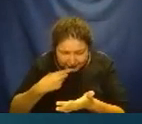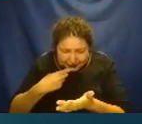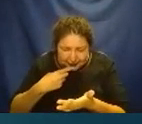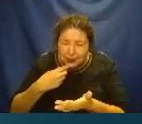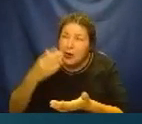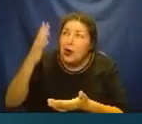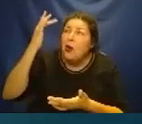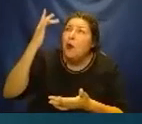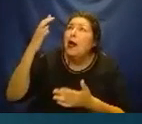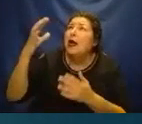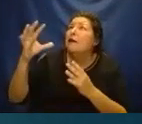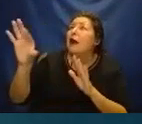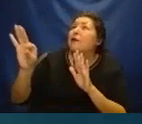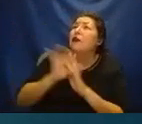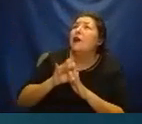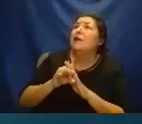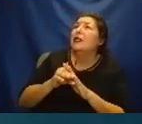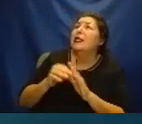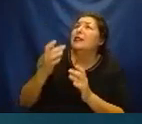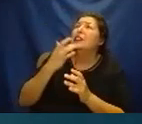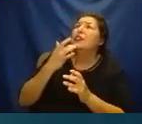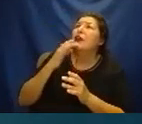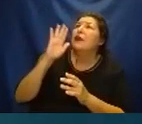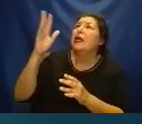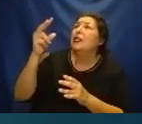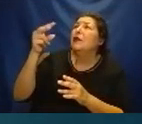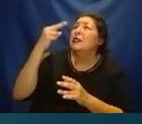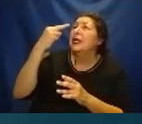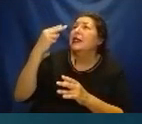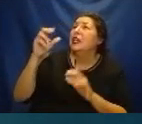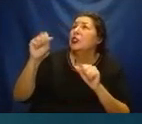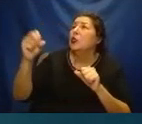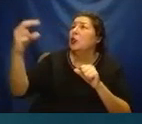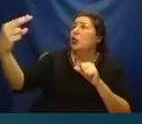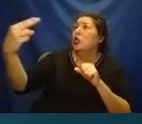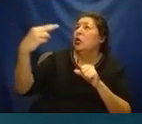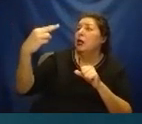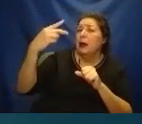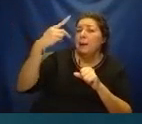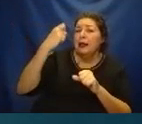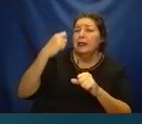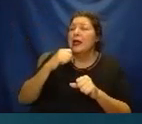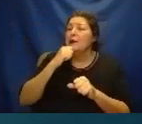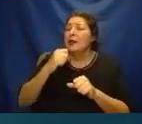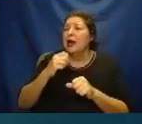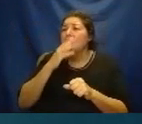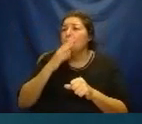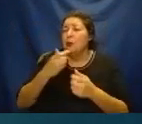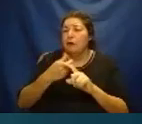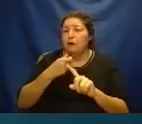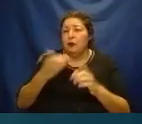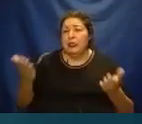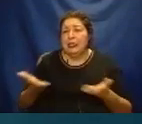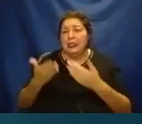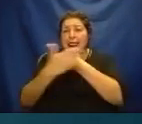have I found such favor in your sight that you should take notice of me, since I am a foreigner?"